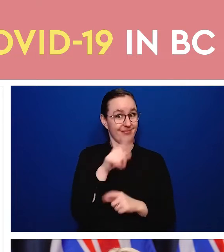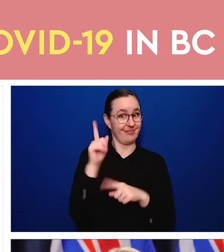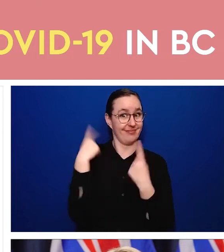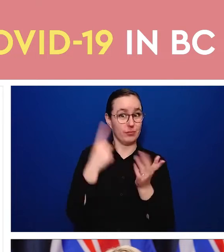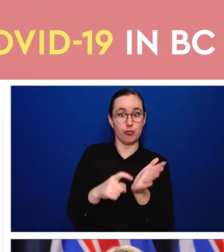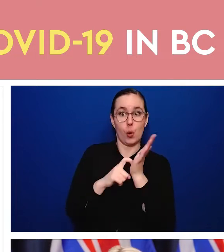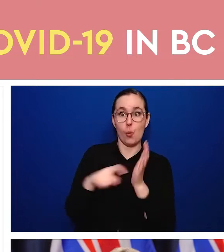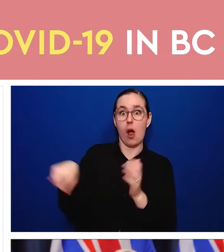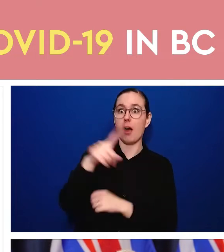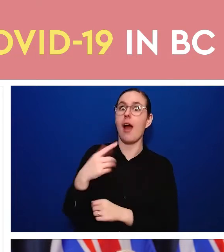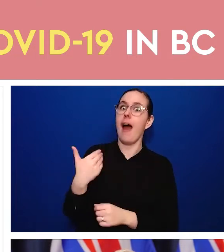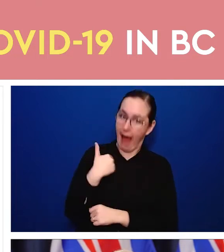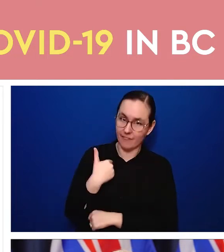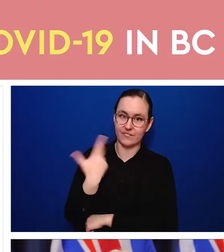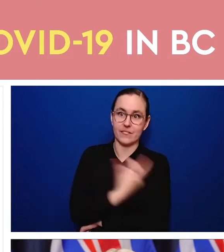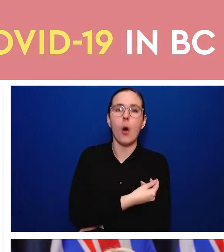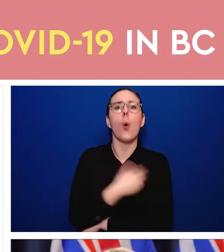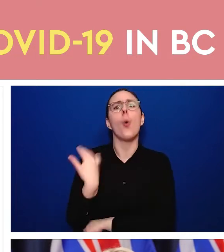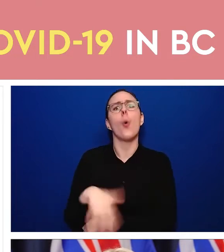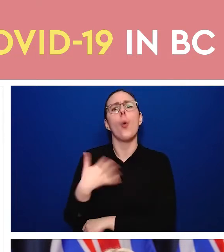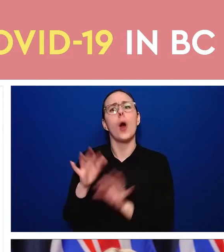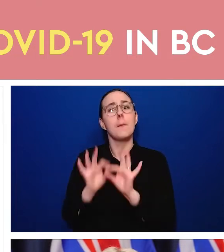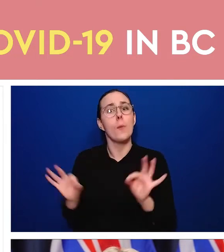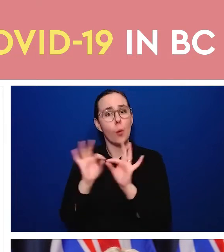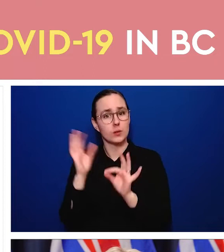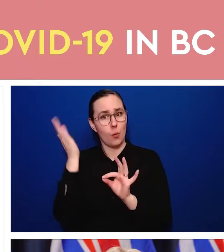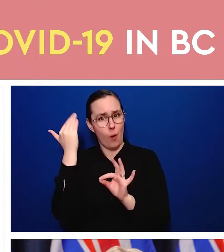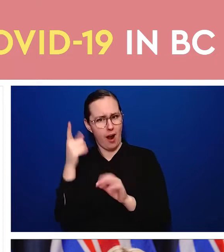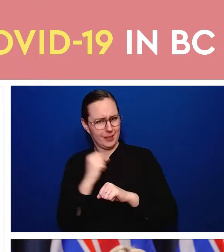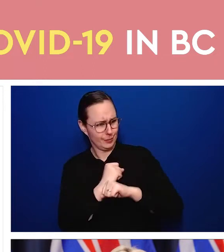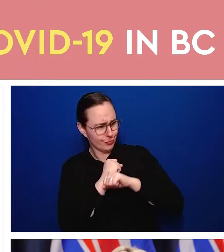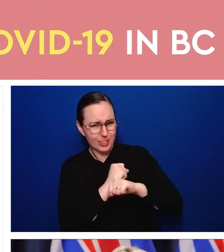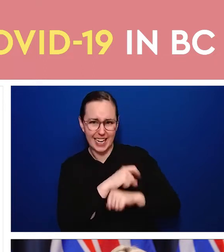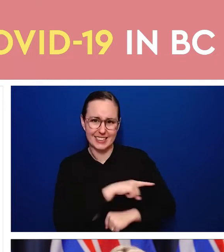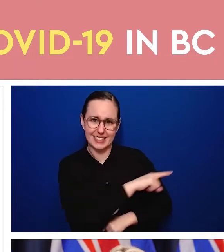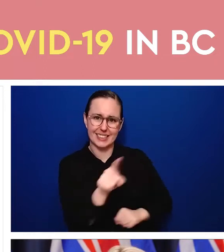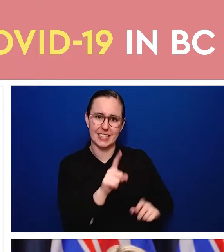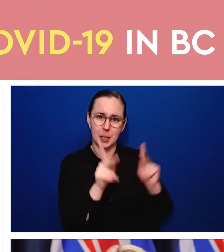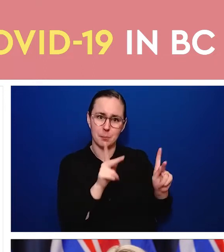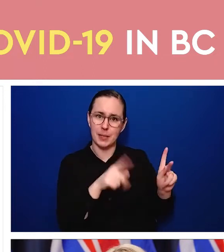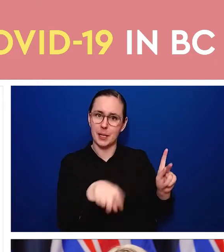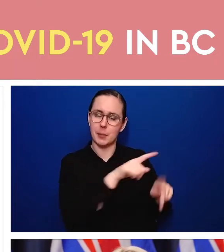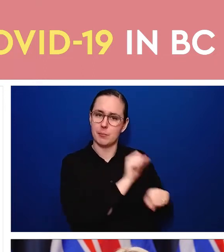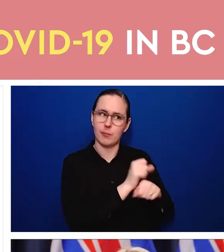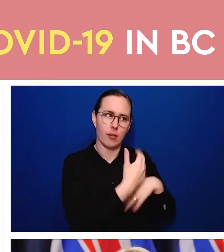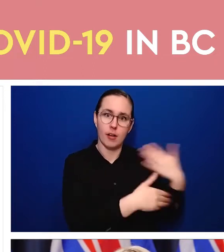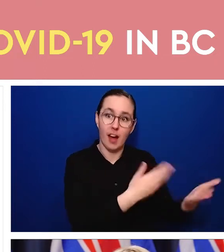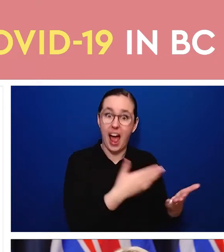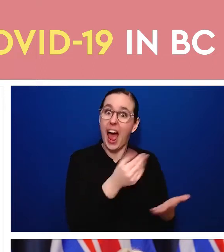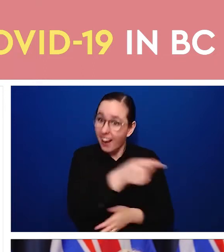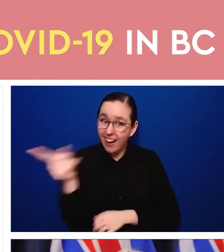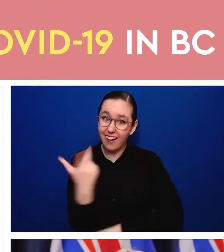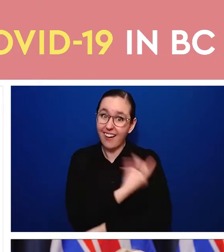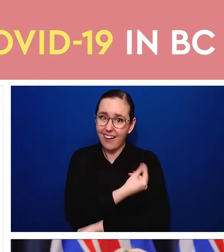we go through this transition phase and prepare for what comes next in terms of SARS-CoV-2, because this virus